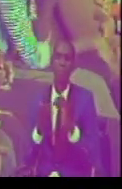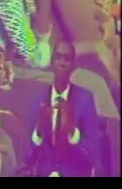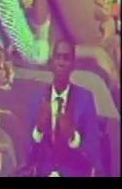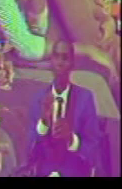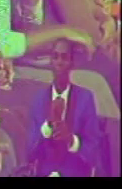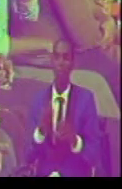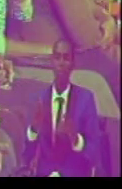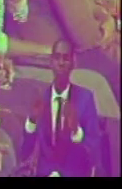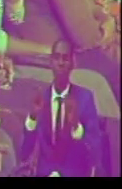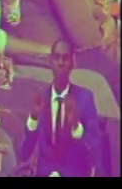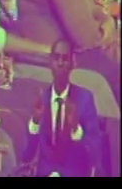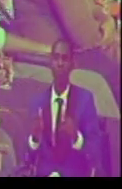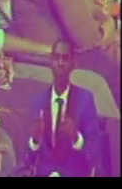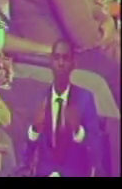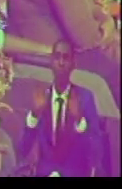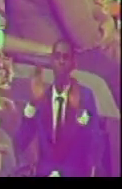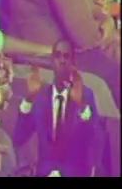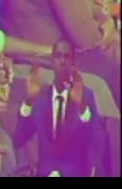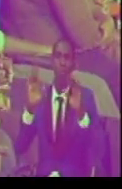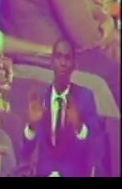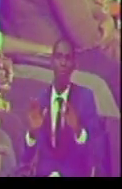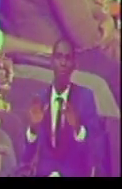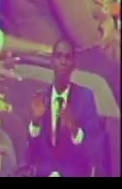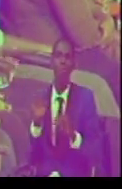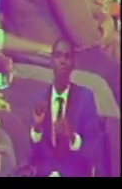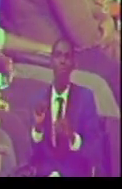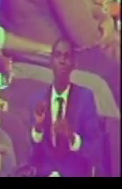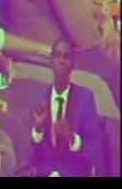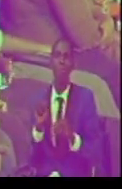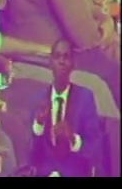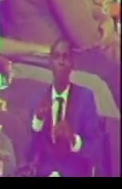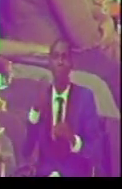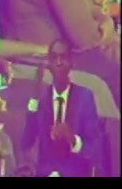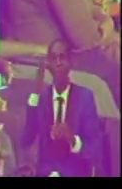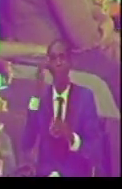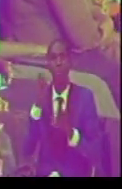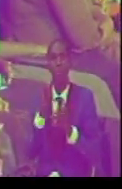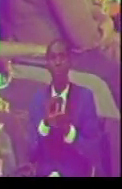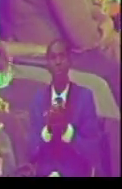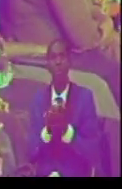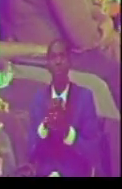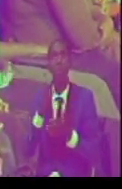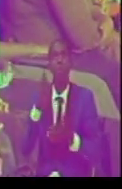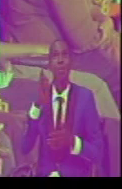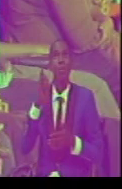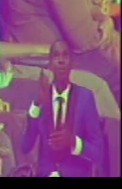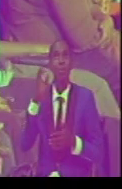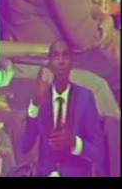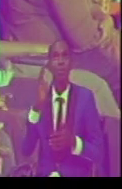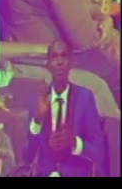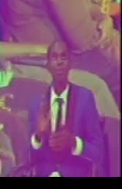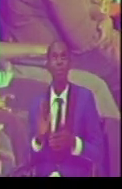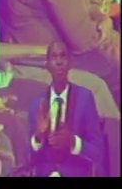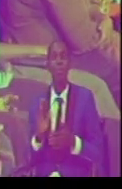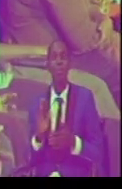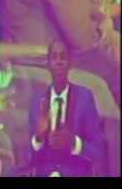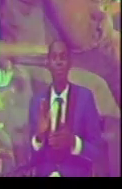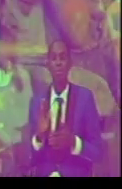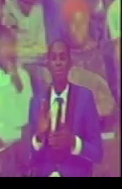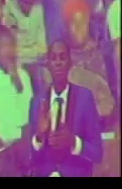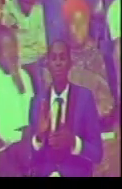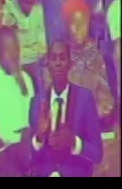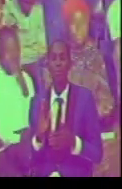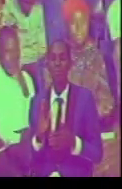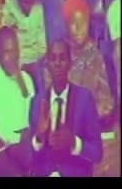An instantaneous miracle from Harcout. Do you know that God is still taking care